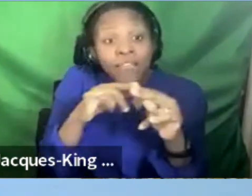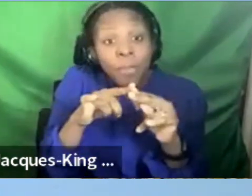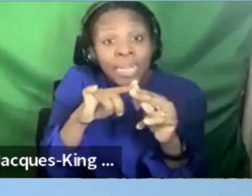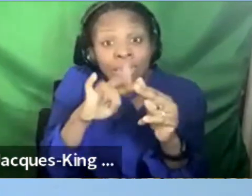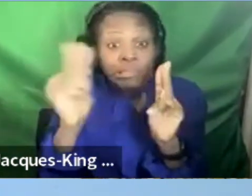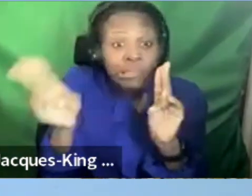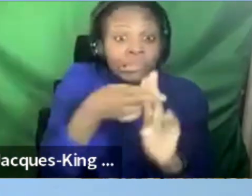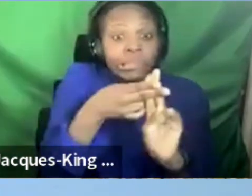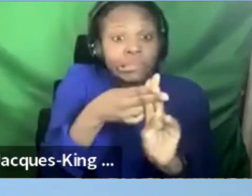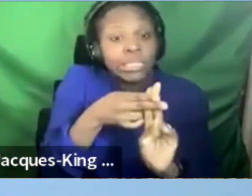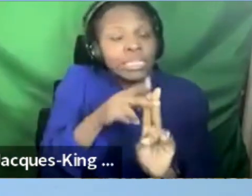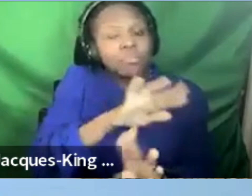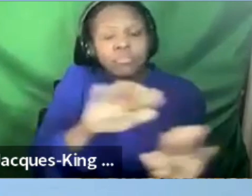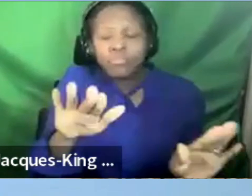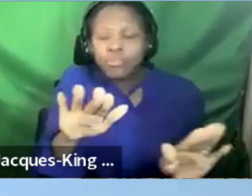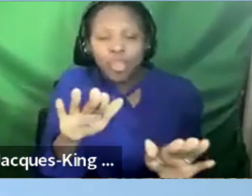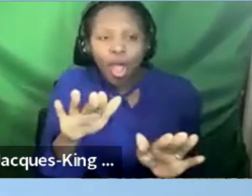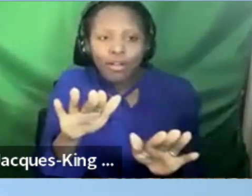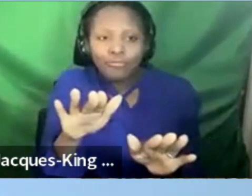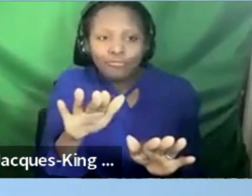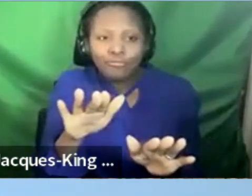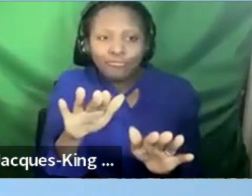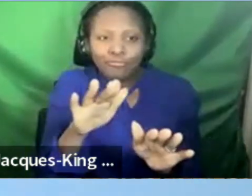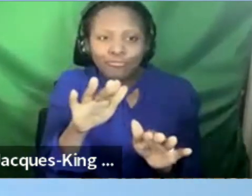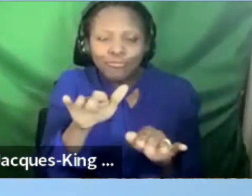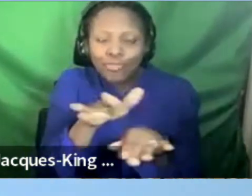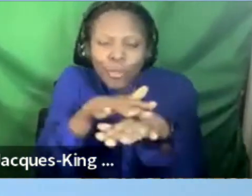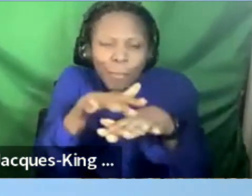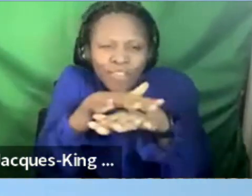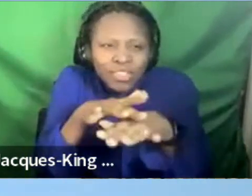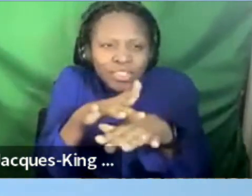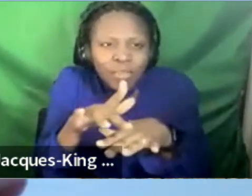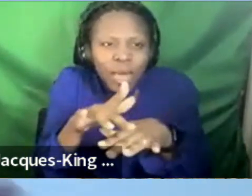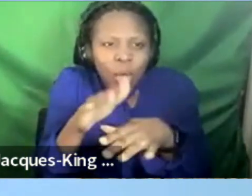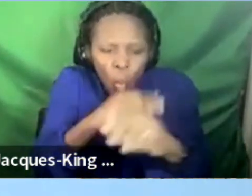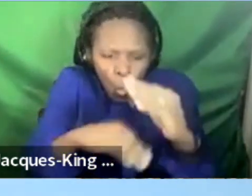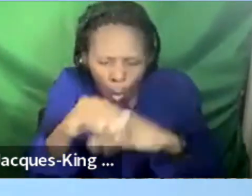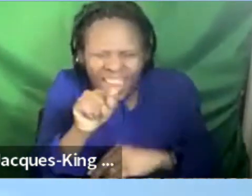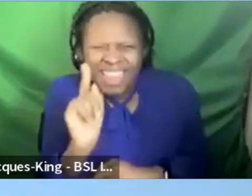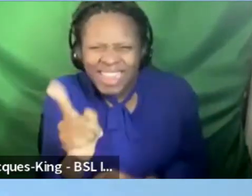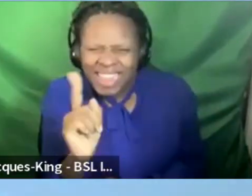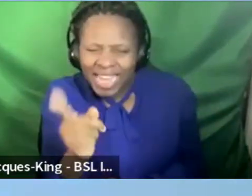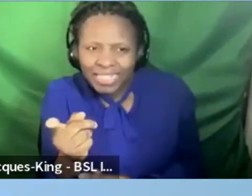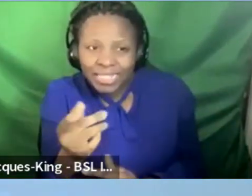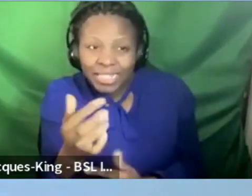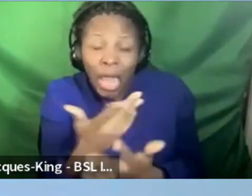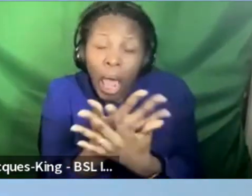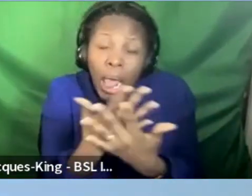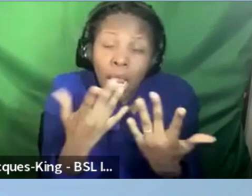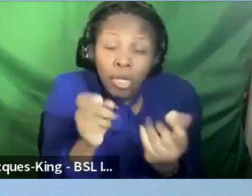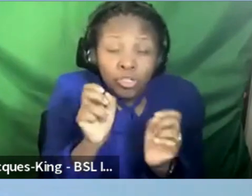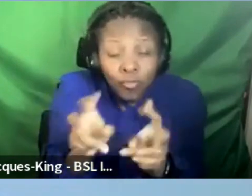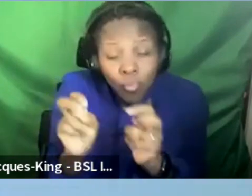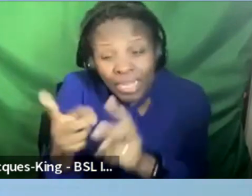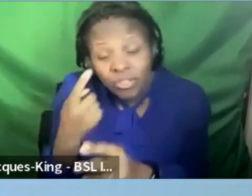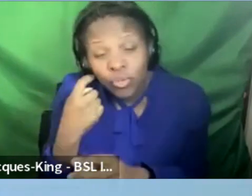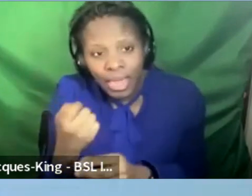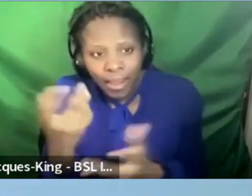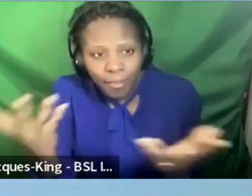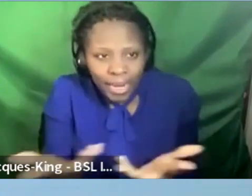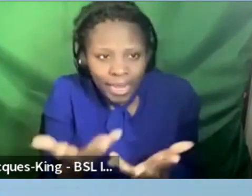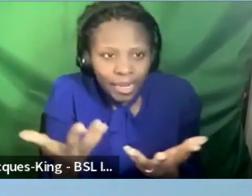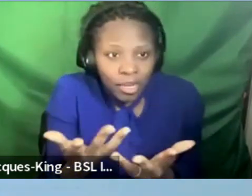superficial things, which aren't superficial if you're being stigmatized for them. So it's about you working that out.